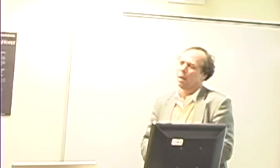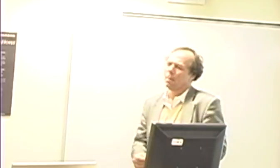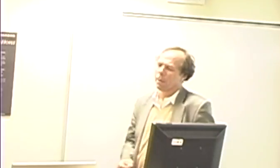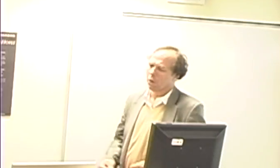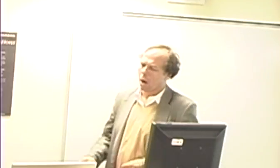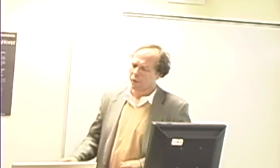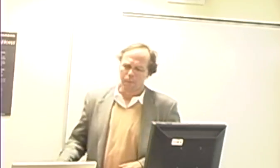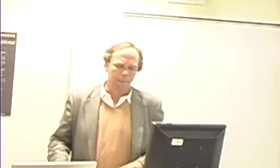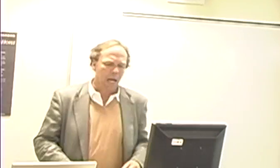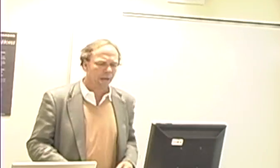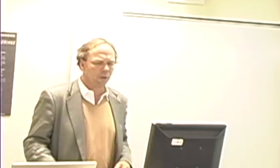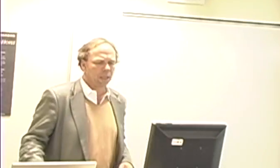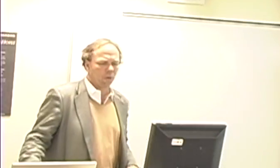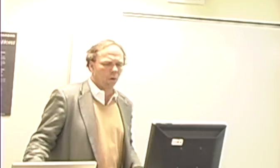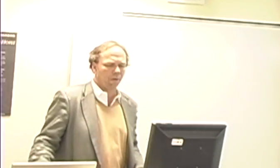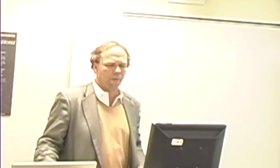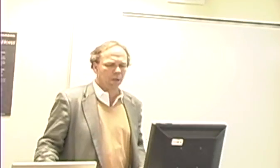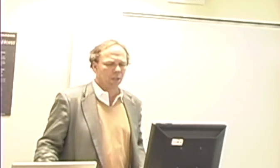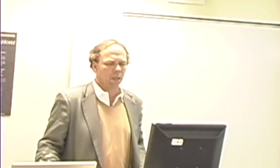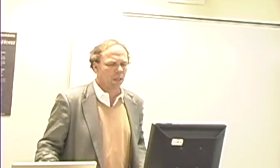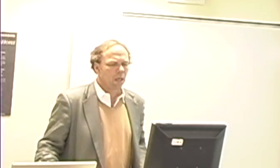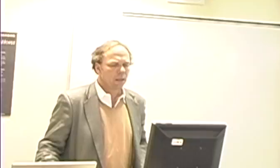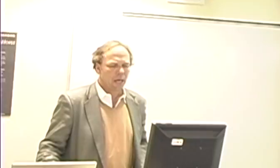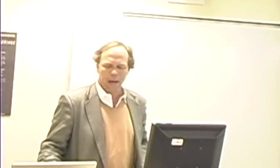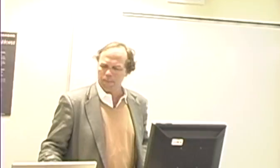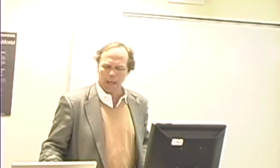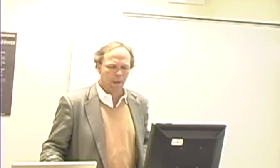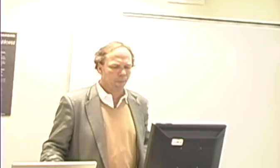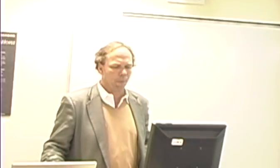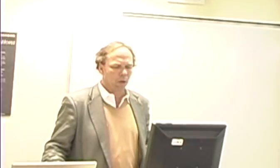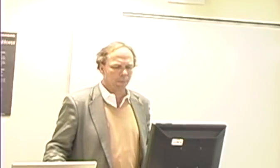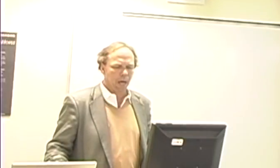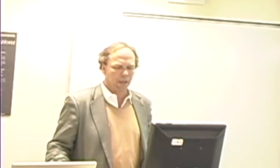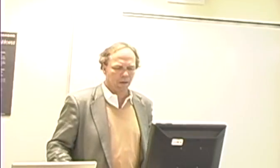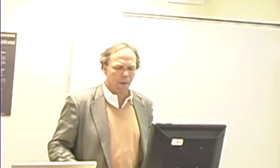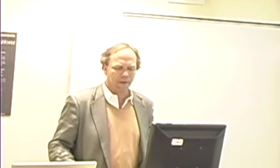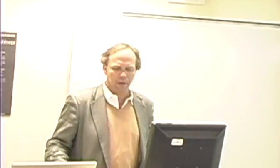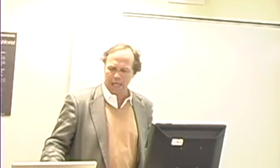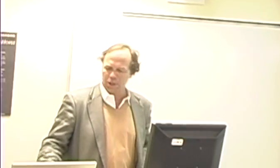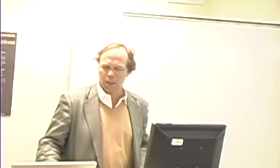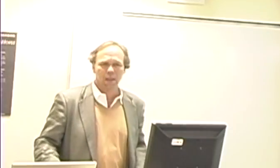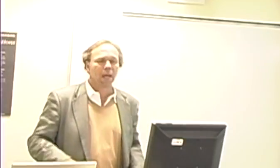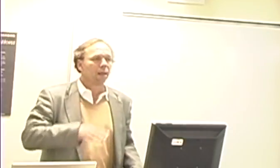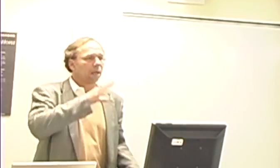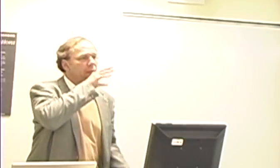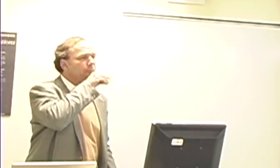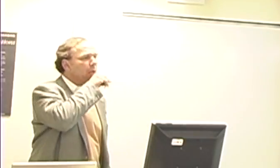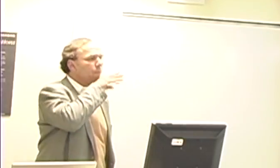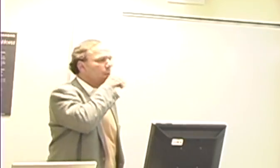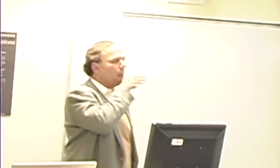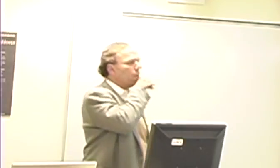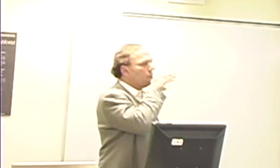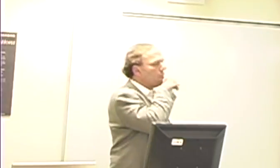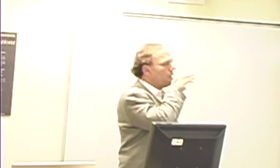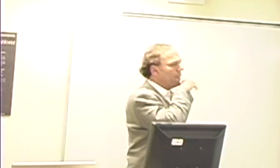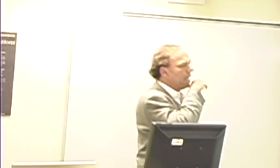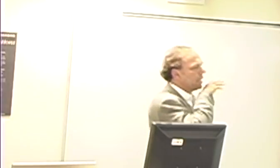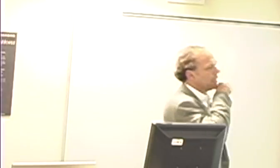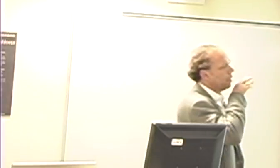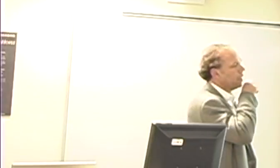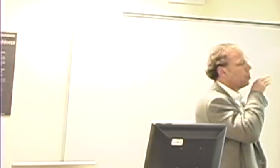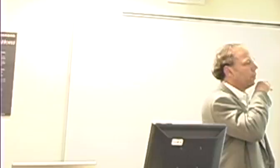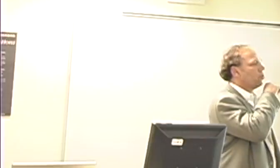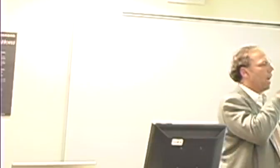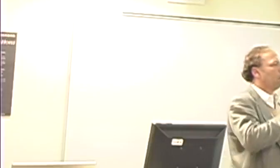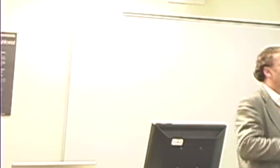child. But there also may be other discourse functions that may be promoted by these modifications. That is, sometimes the mothers